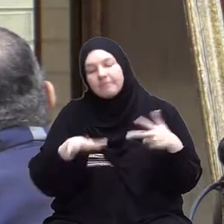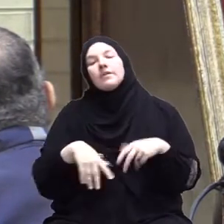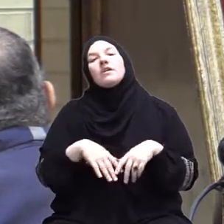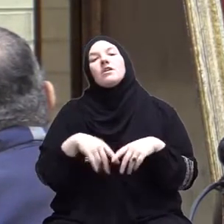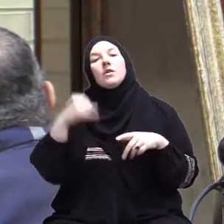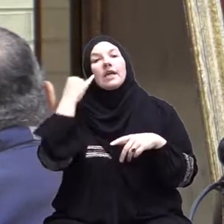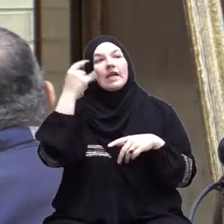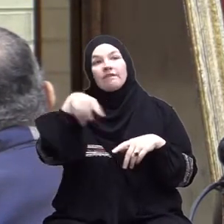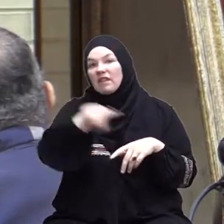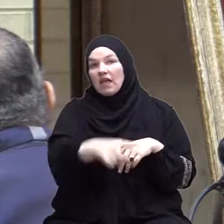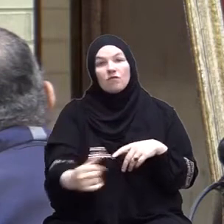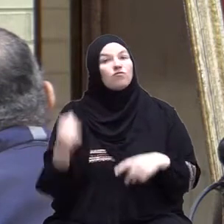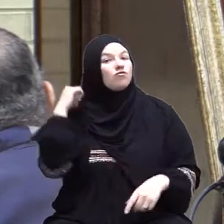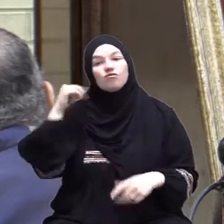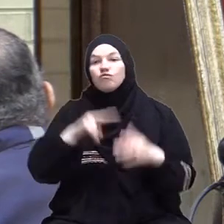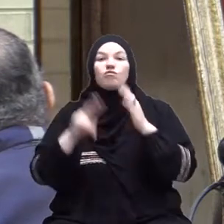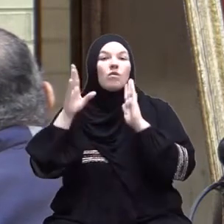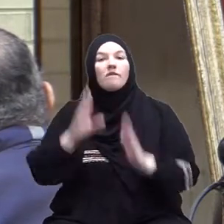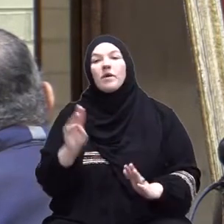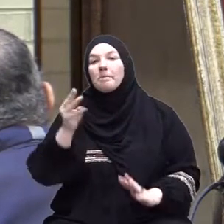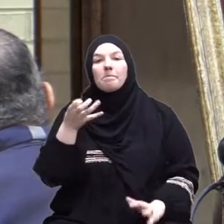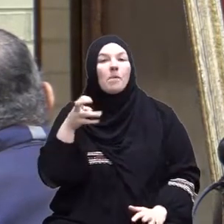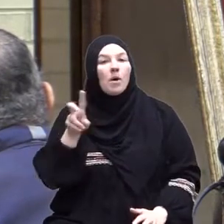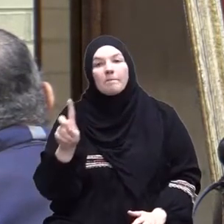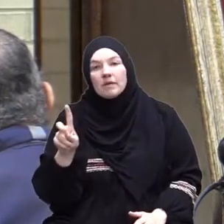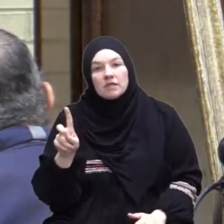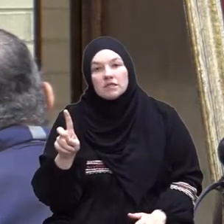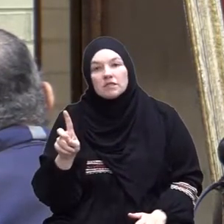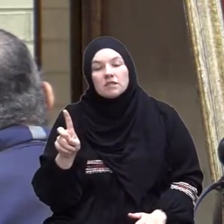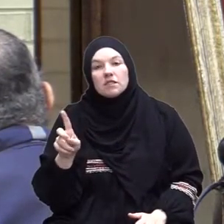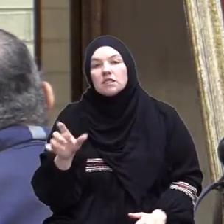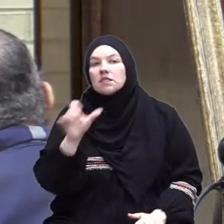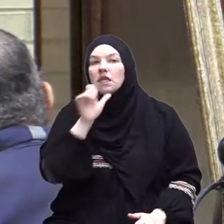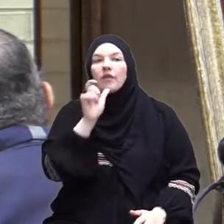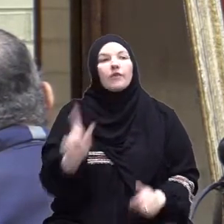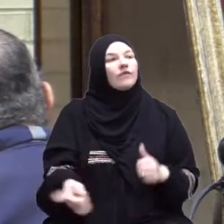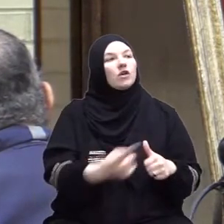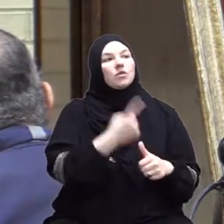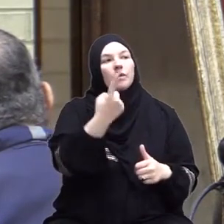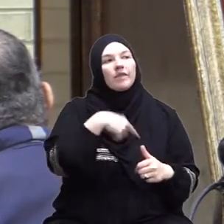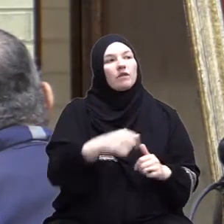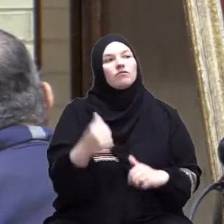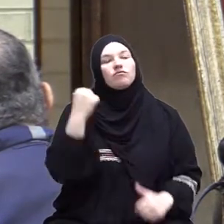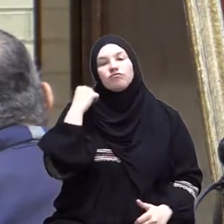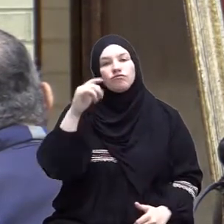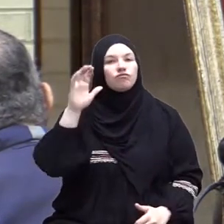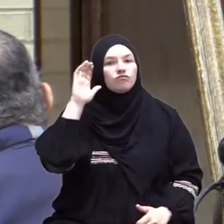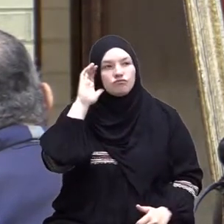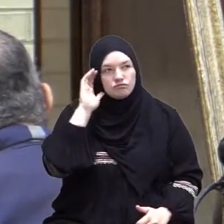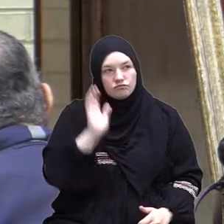they reject Prophet Muhammad, it will not be the first one they had rejected.